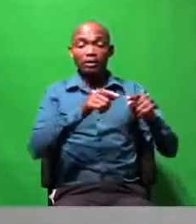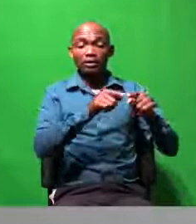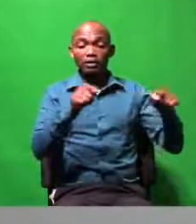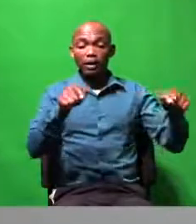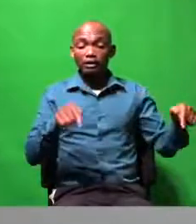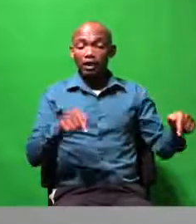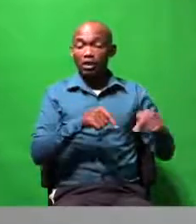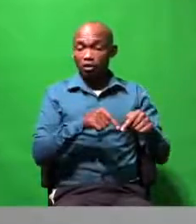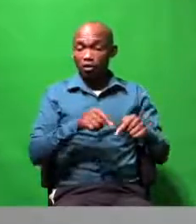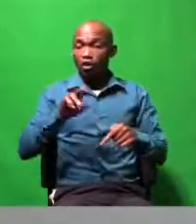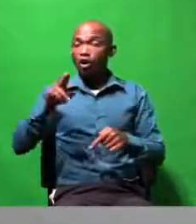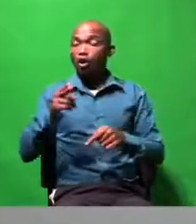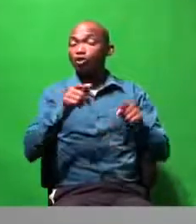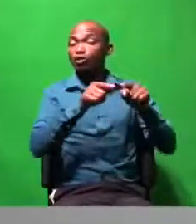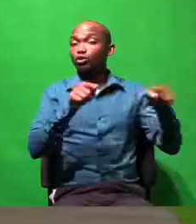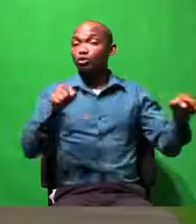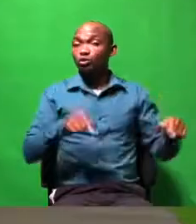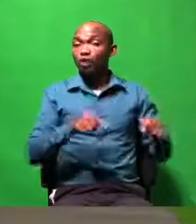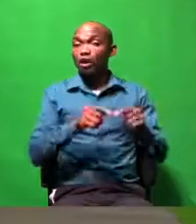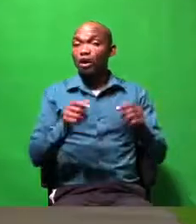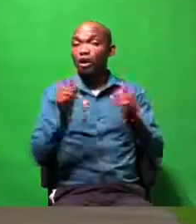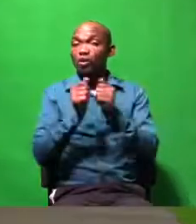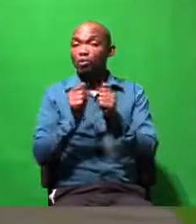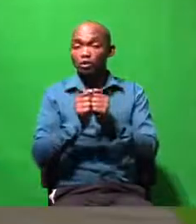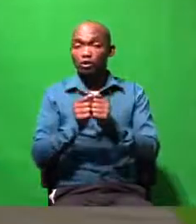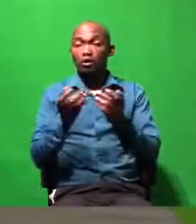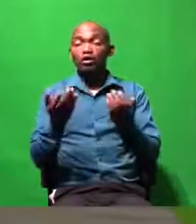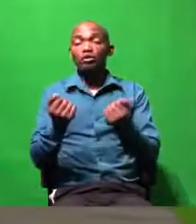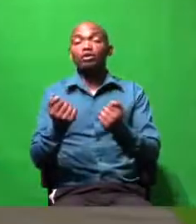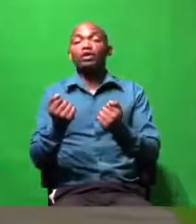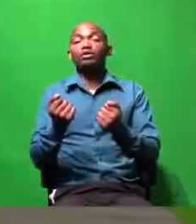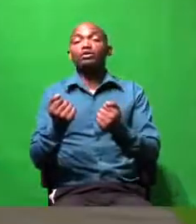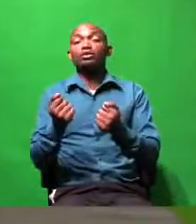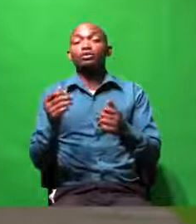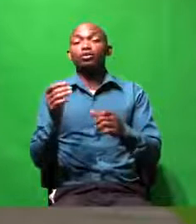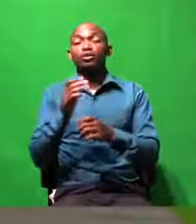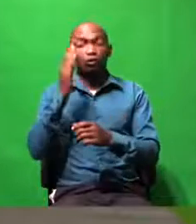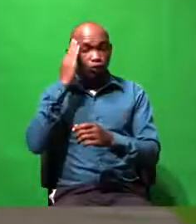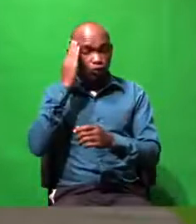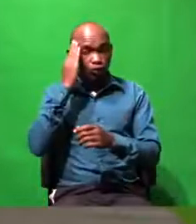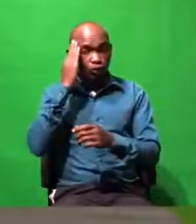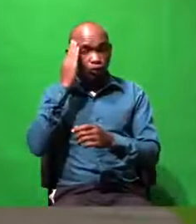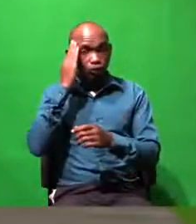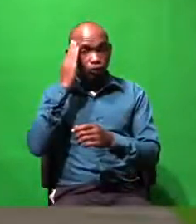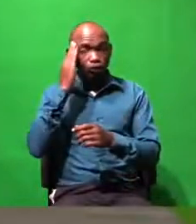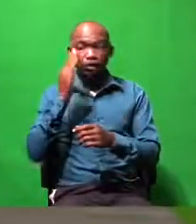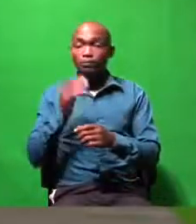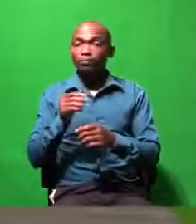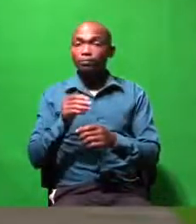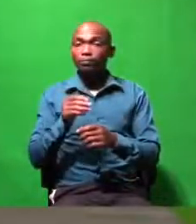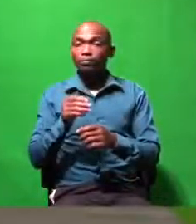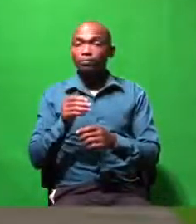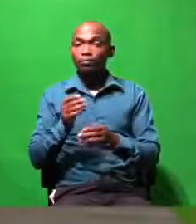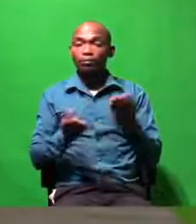can say is a square object, we needed to know the area. So this also is survey is needed. So